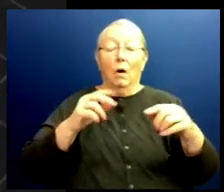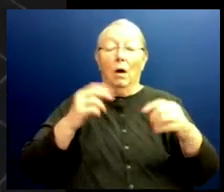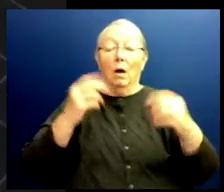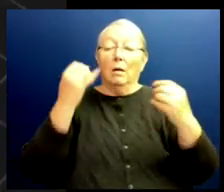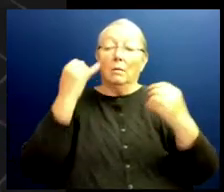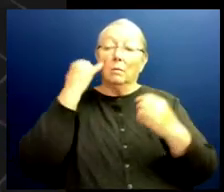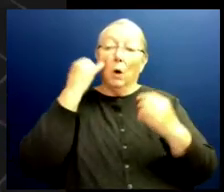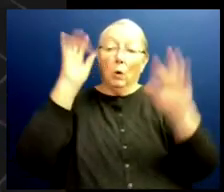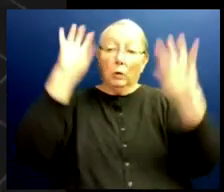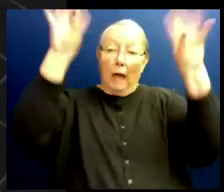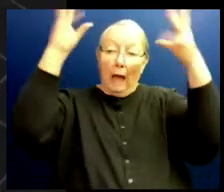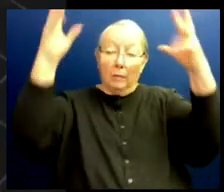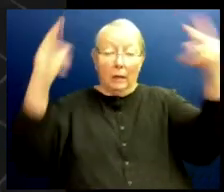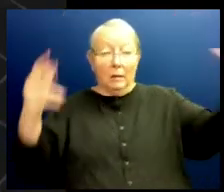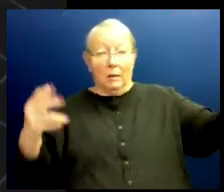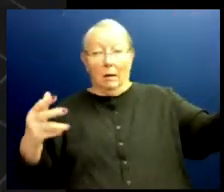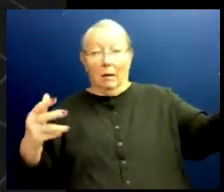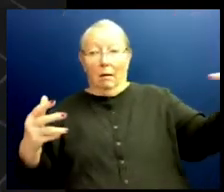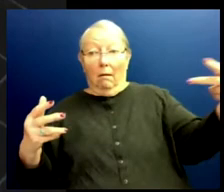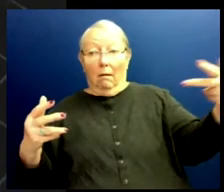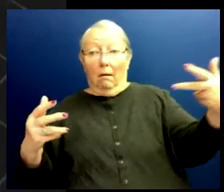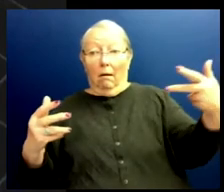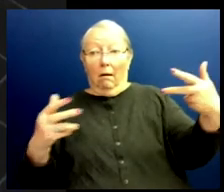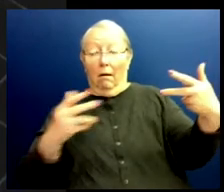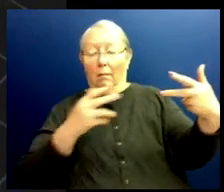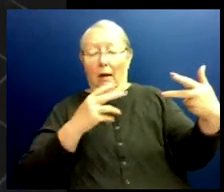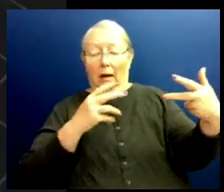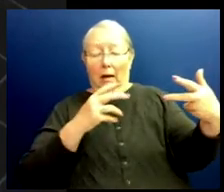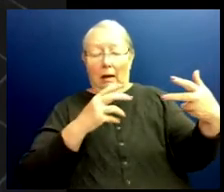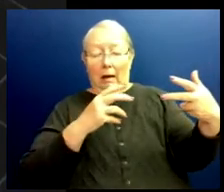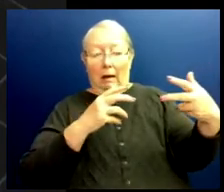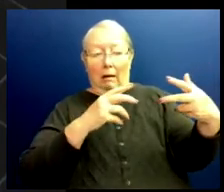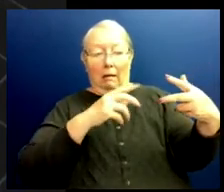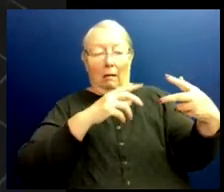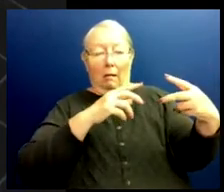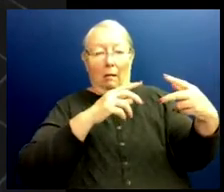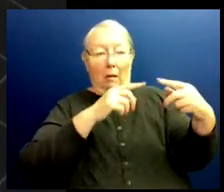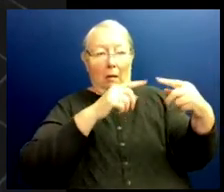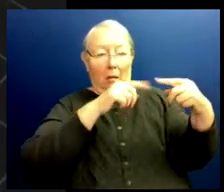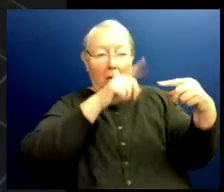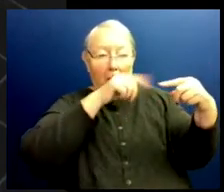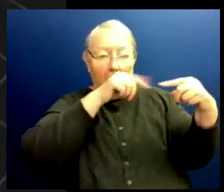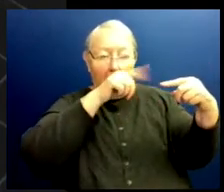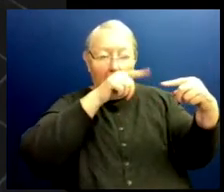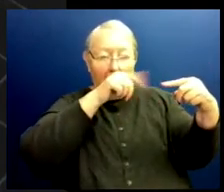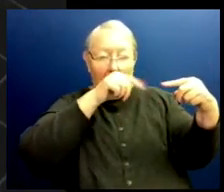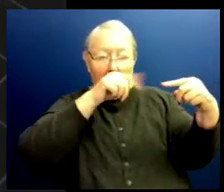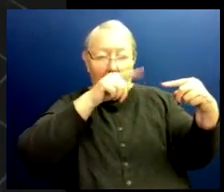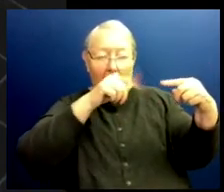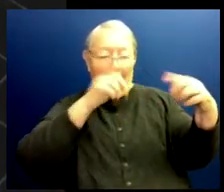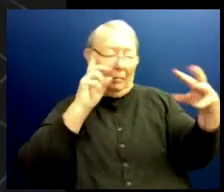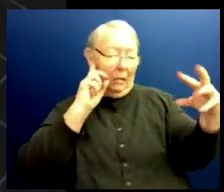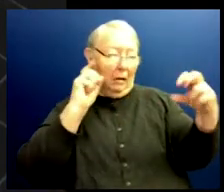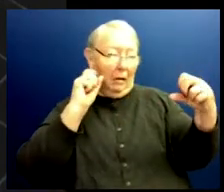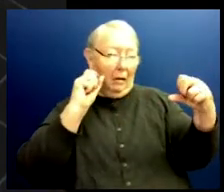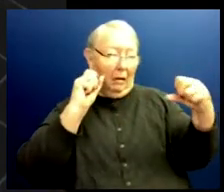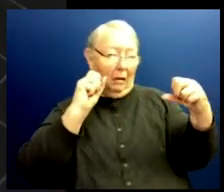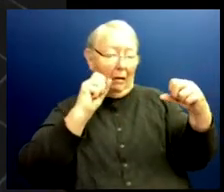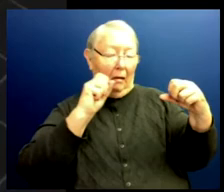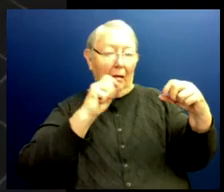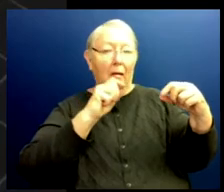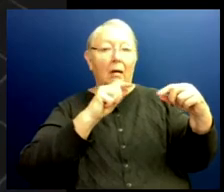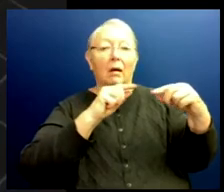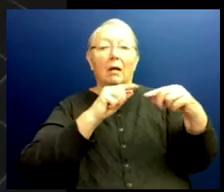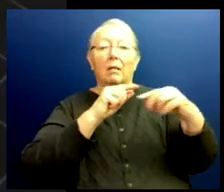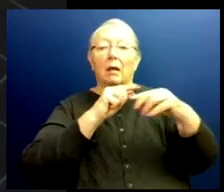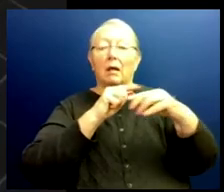the wavelengths become stretched and longer, and the tone becomes more bass-like, that